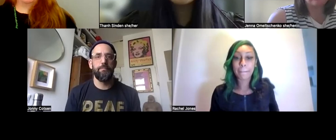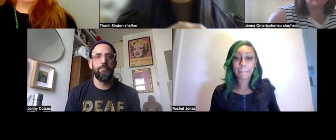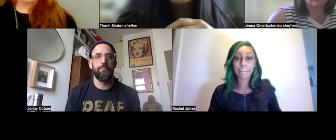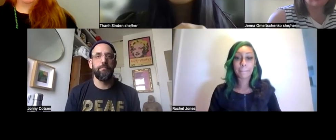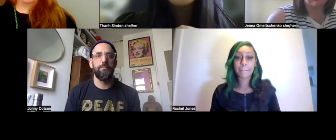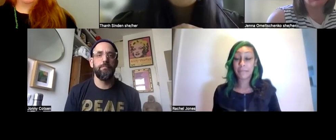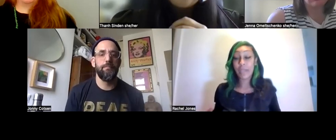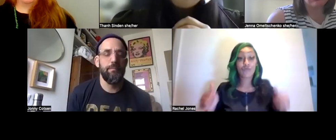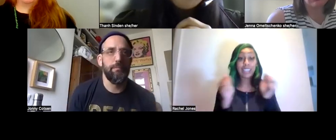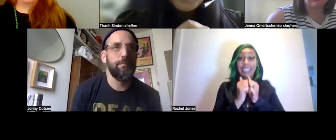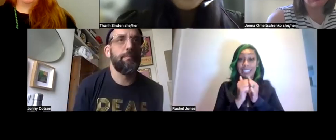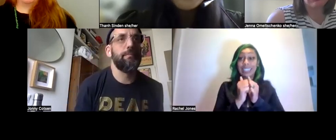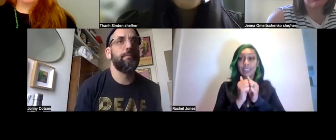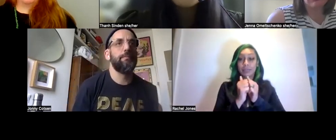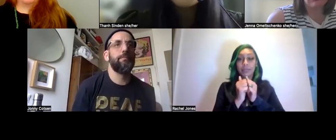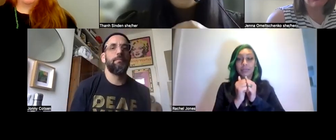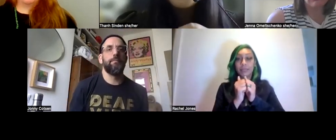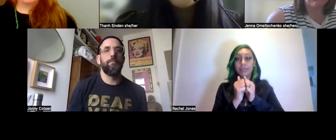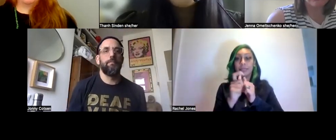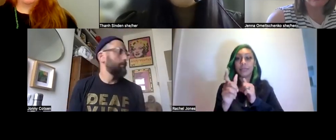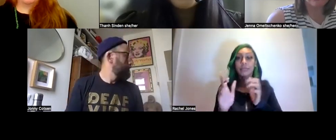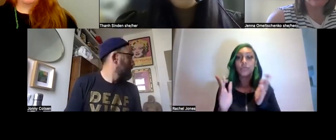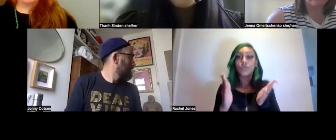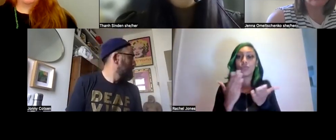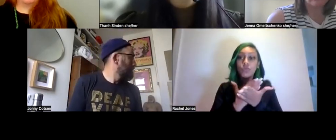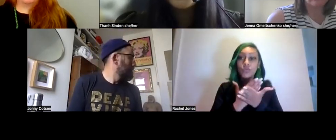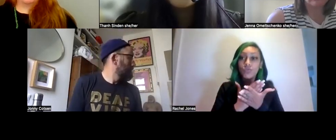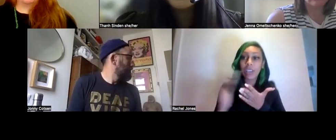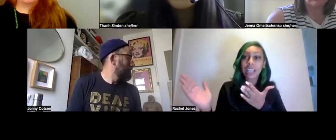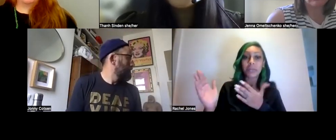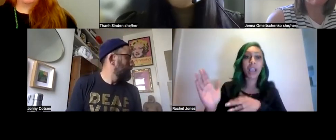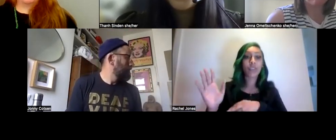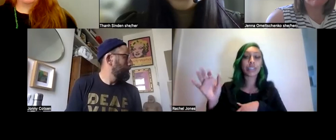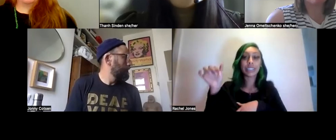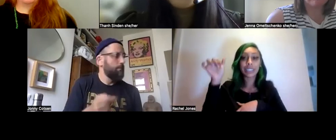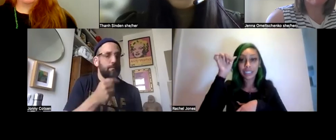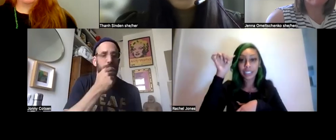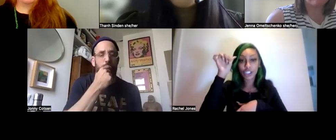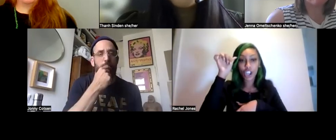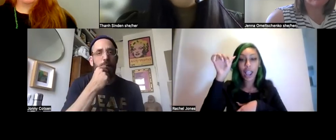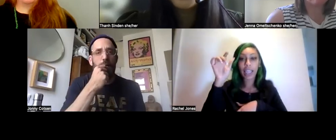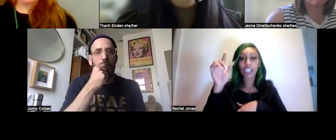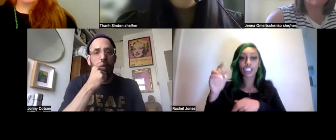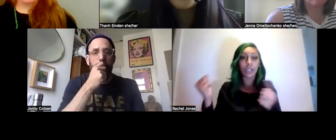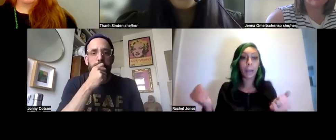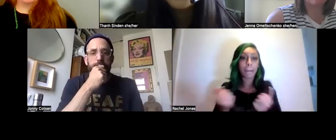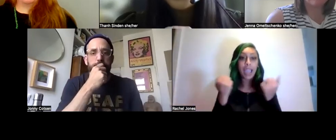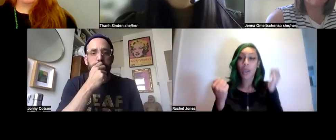So I agree, Jenna, in terms of like transparency. I think knowledge is power, isn't it?